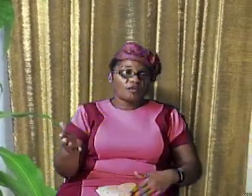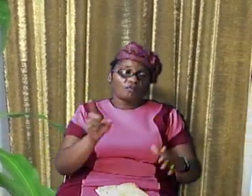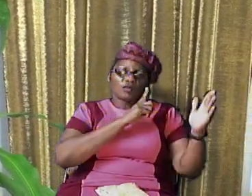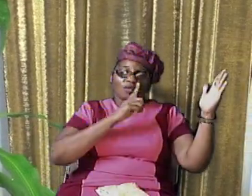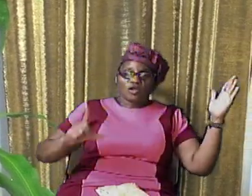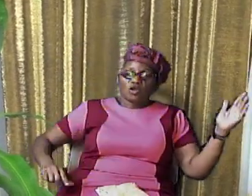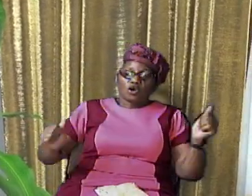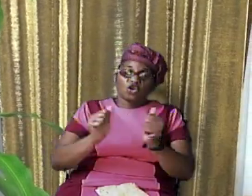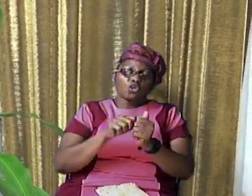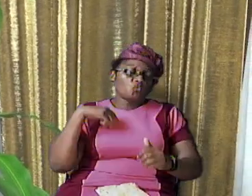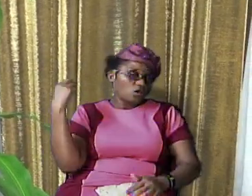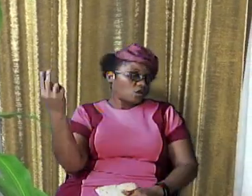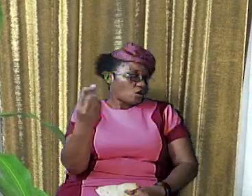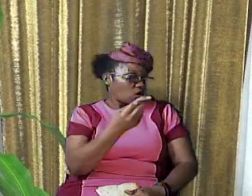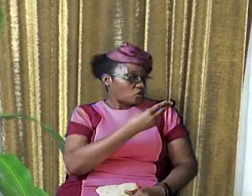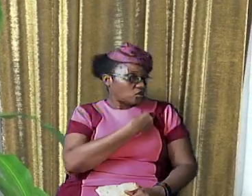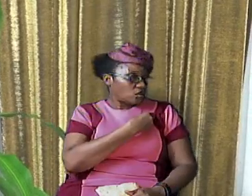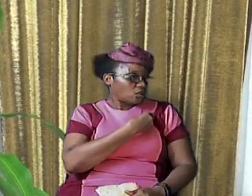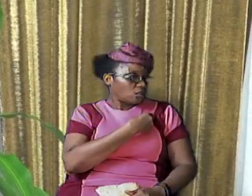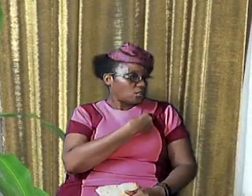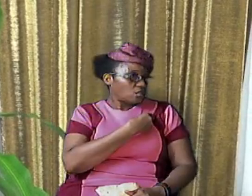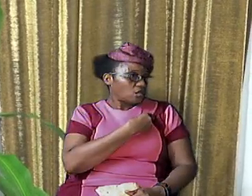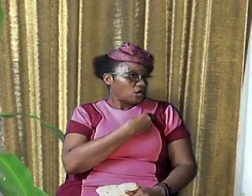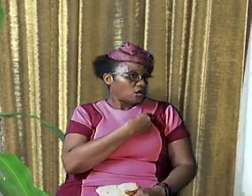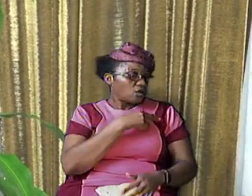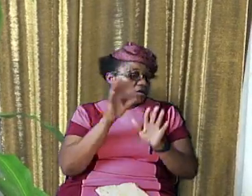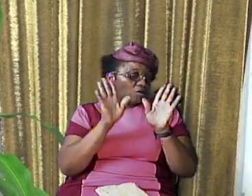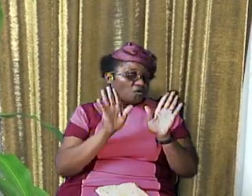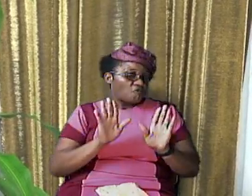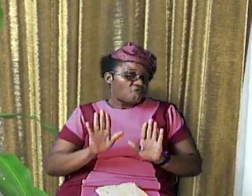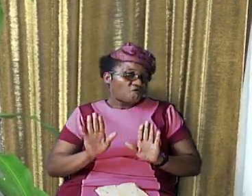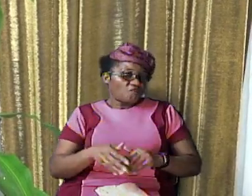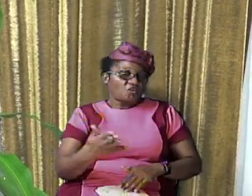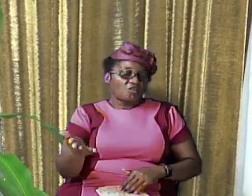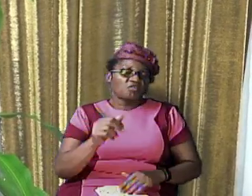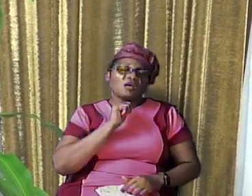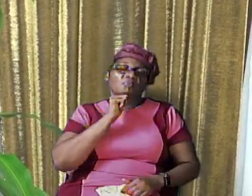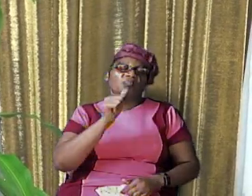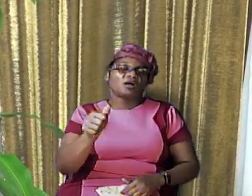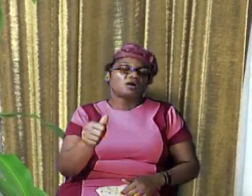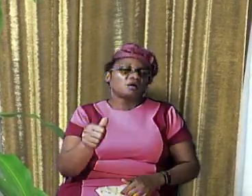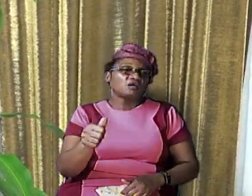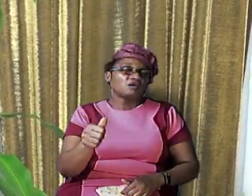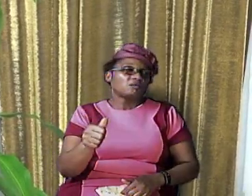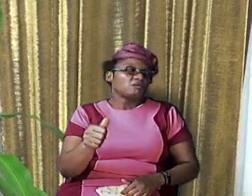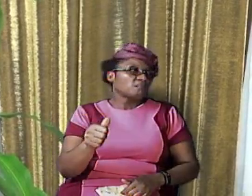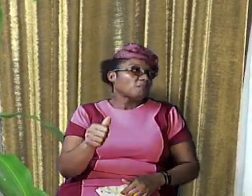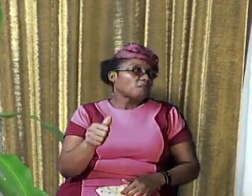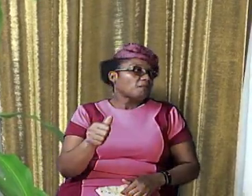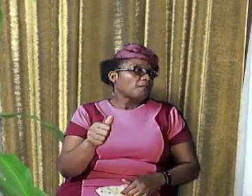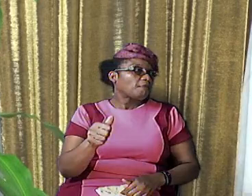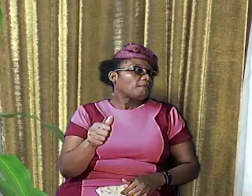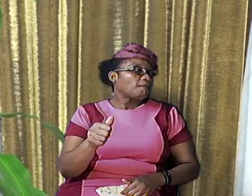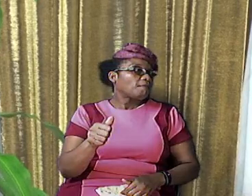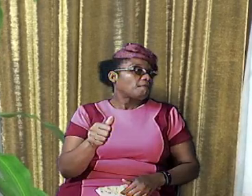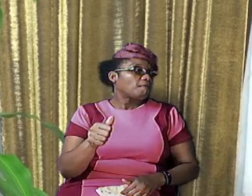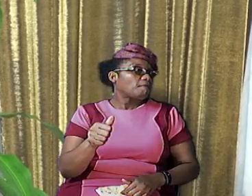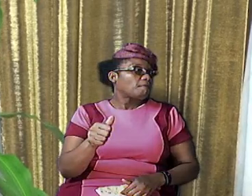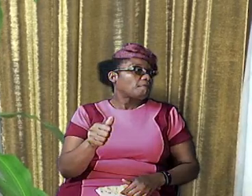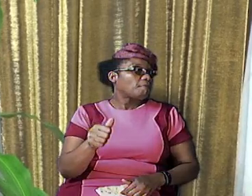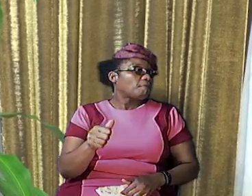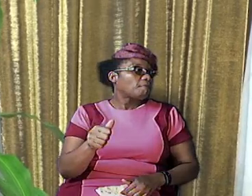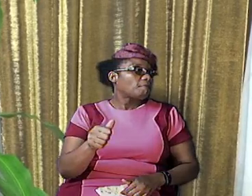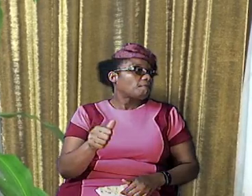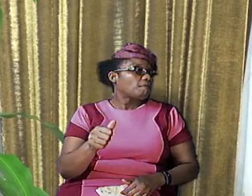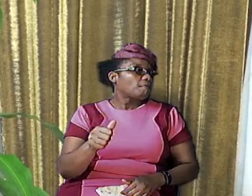is with us. Fear them not. Praise God. So the word for somebody is move